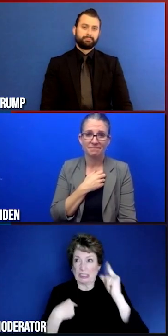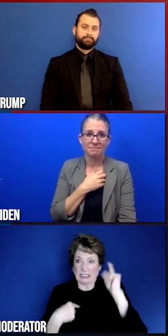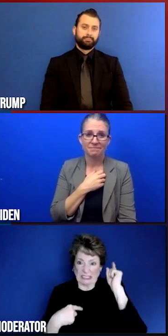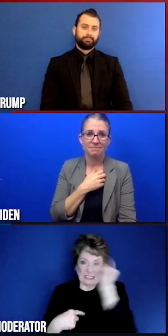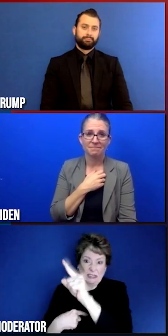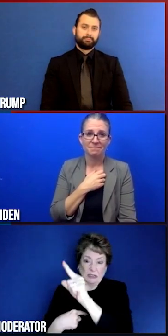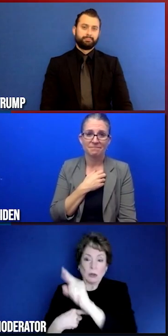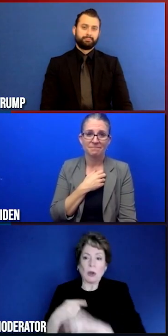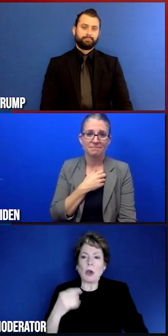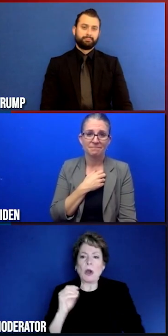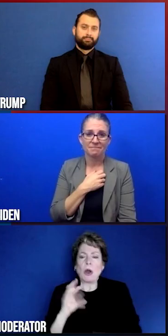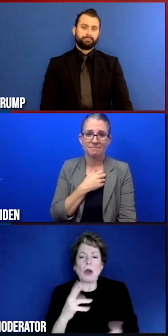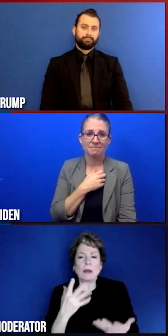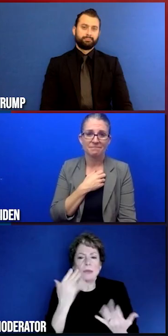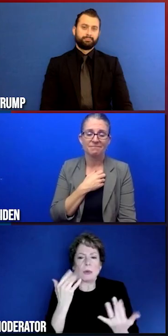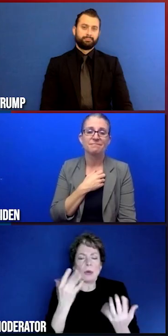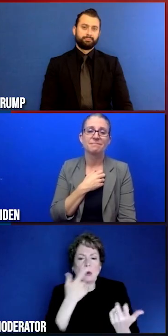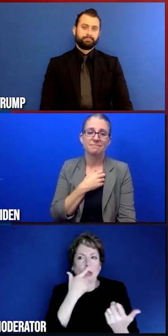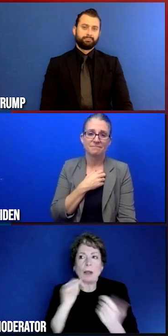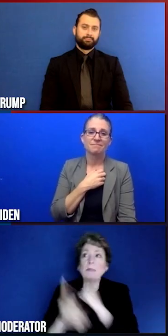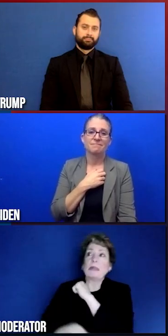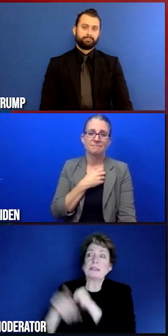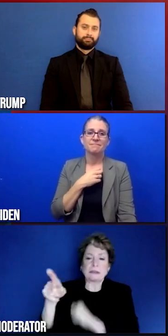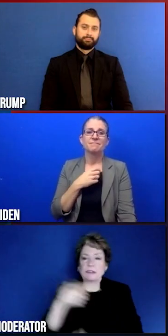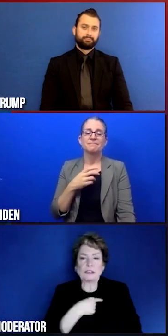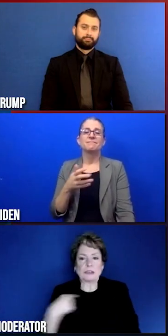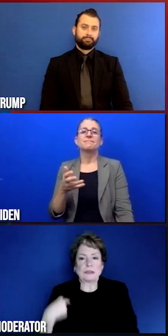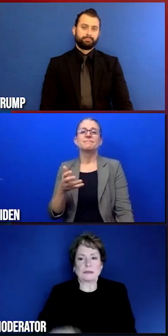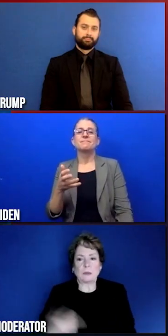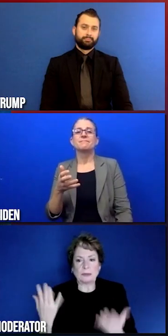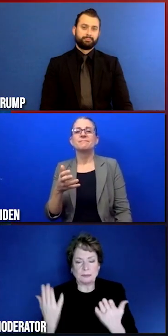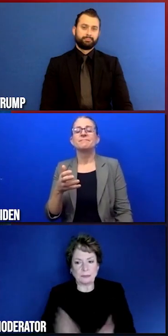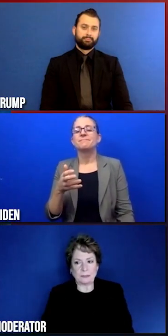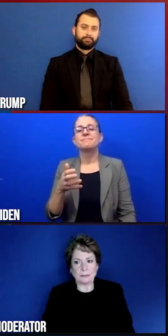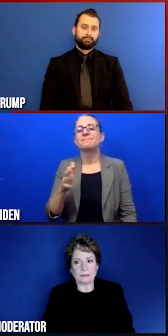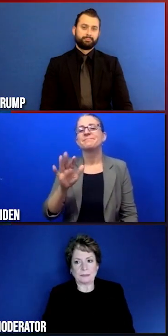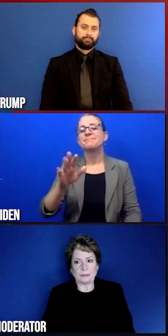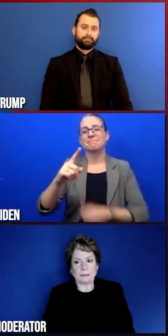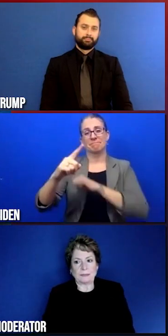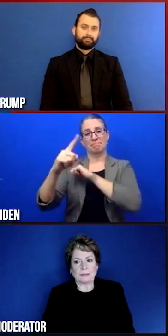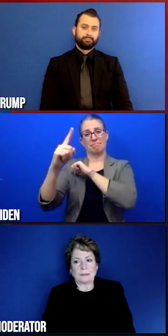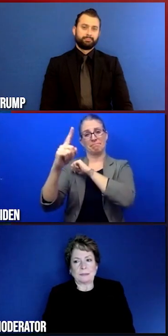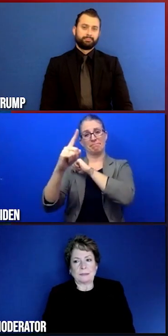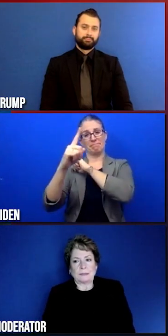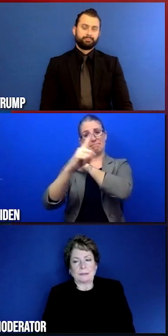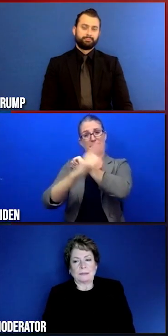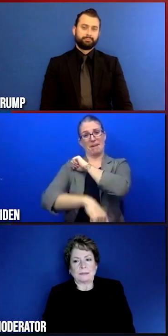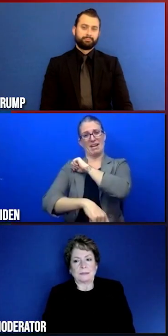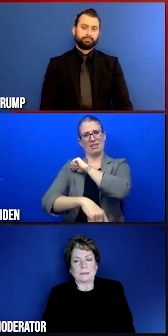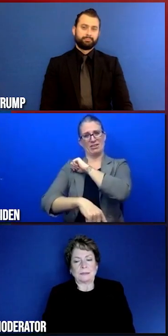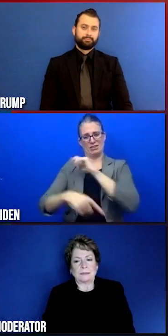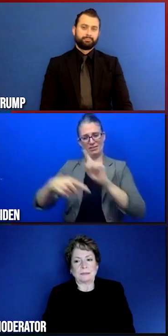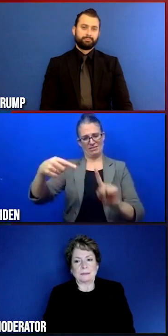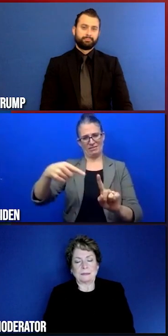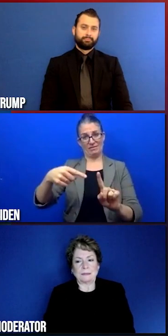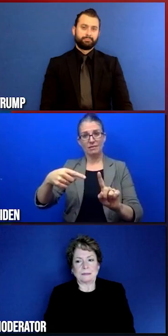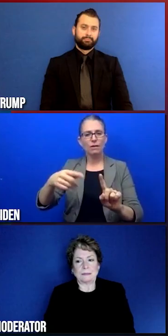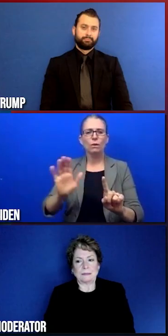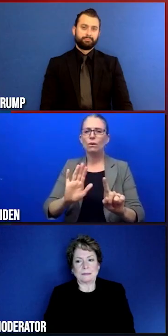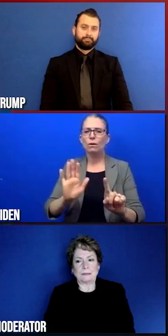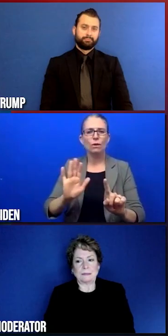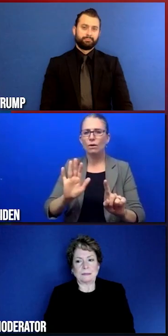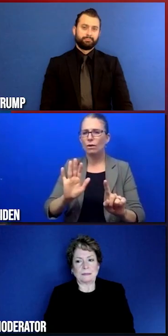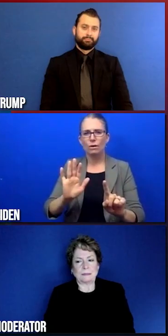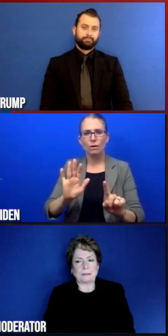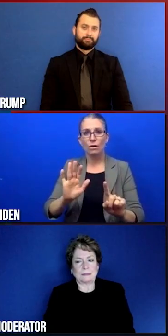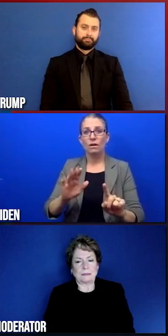by the international rules, not like he has done. He has caused the deficit of China to go up, not down, with